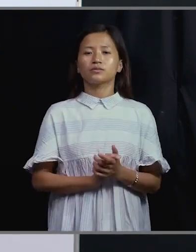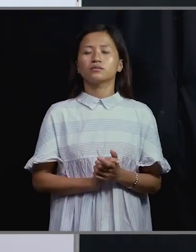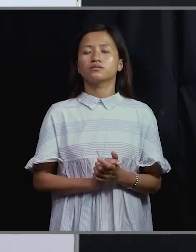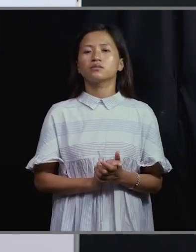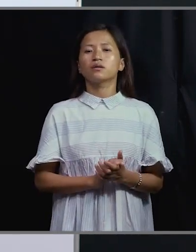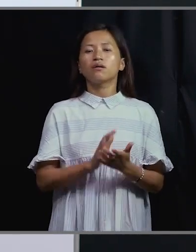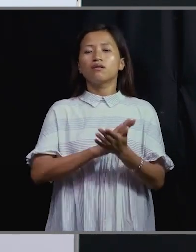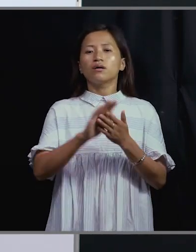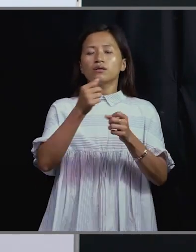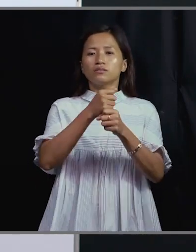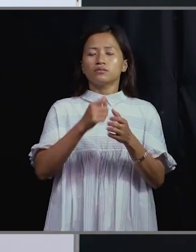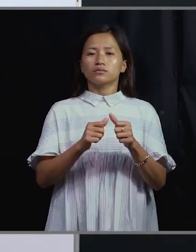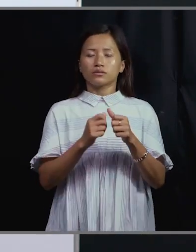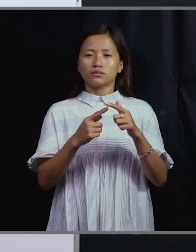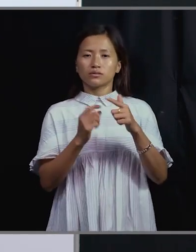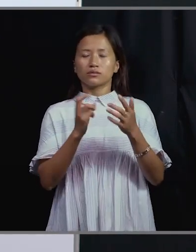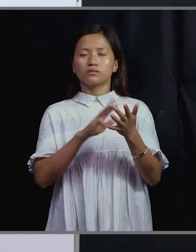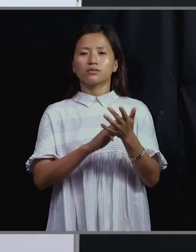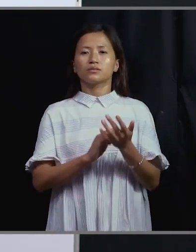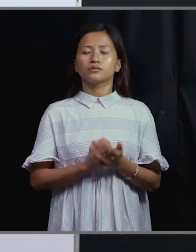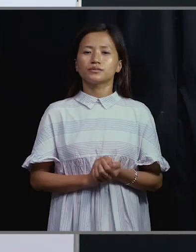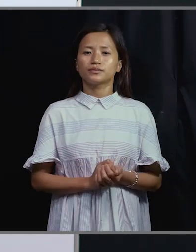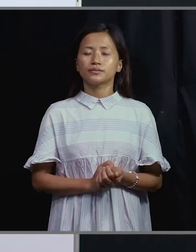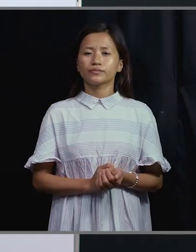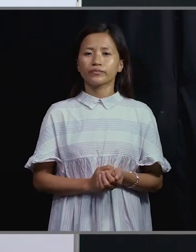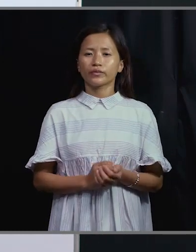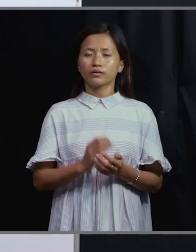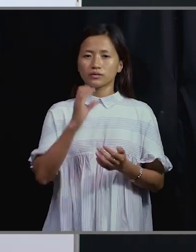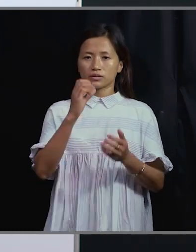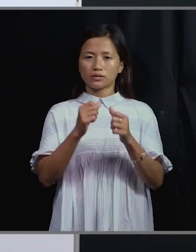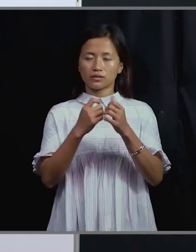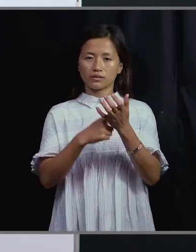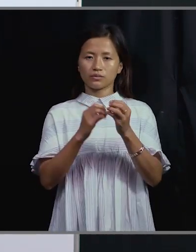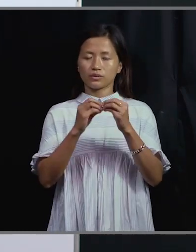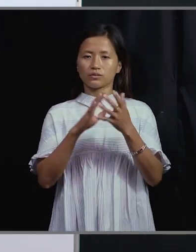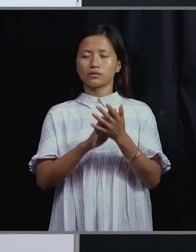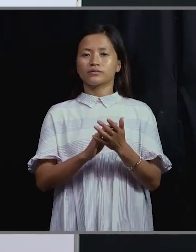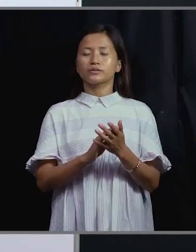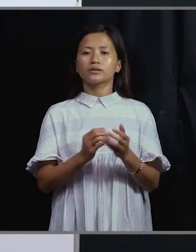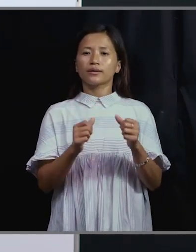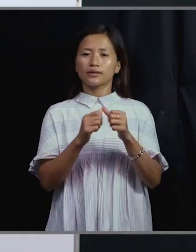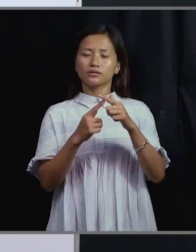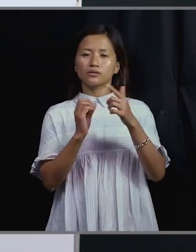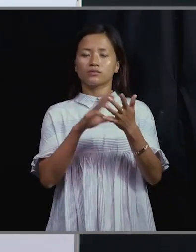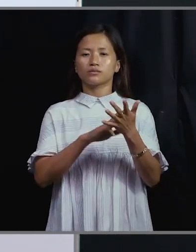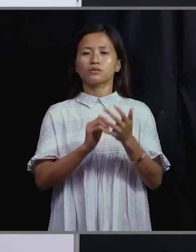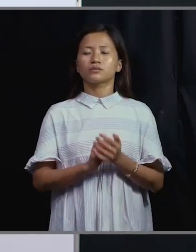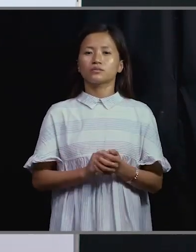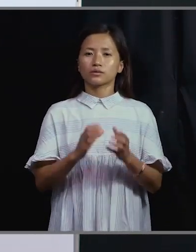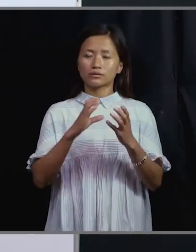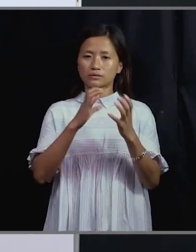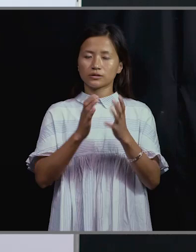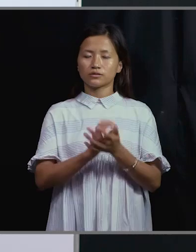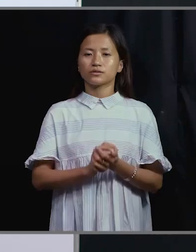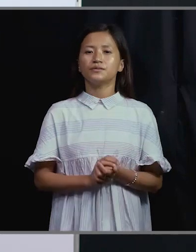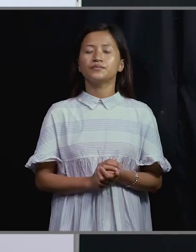the halogen atom is bonded to a carbon atom of an aliphatic chain. But